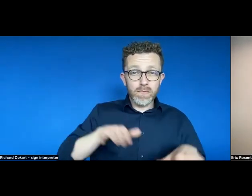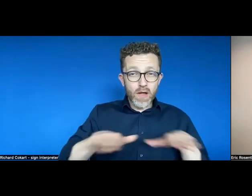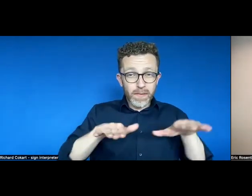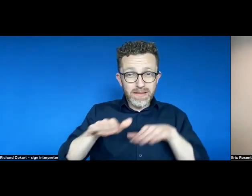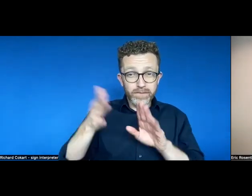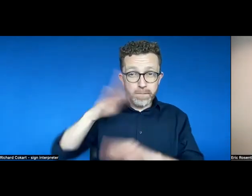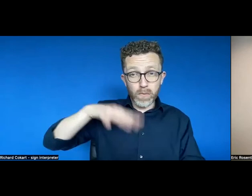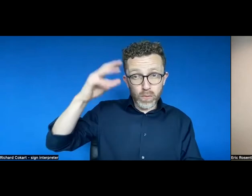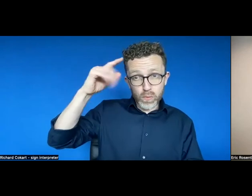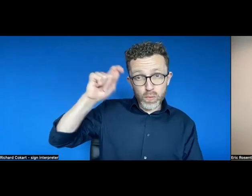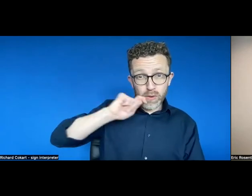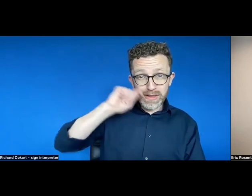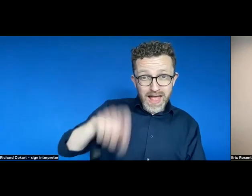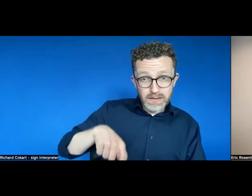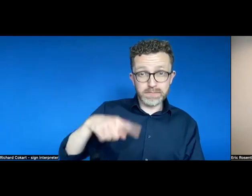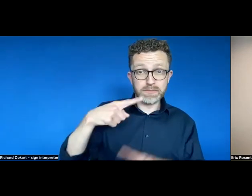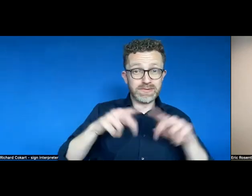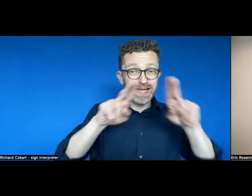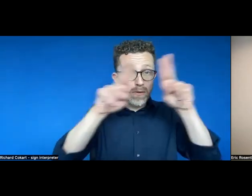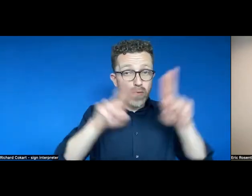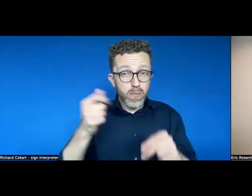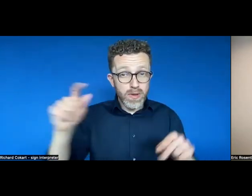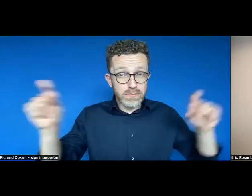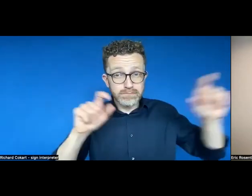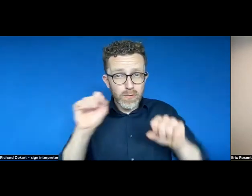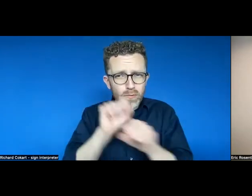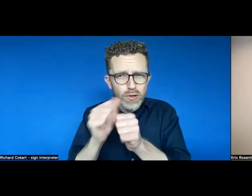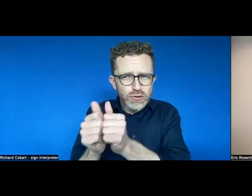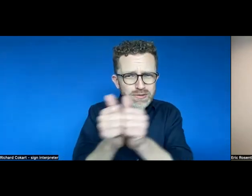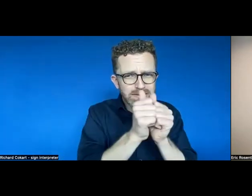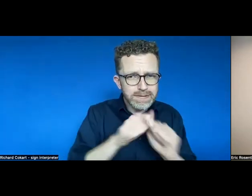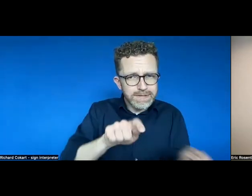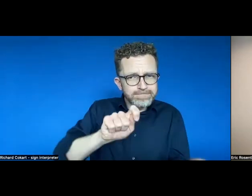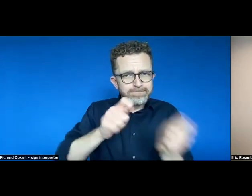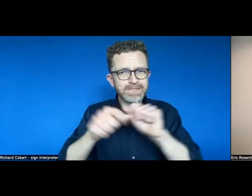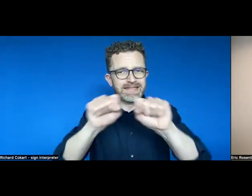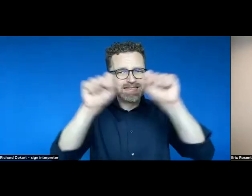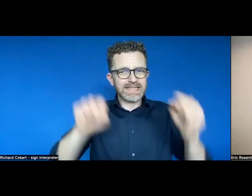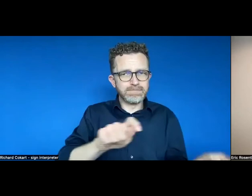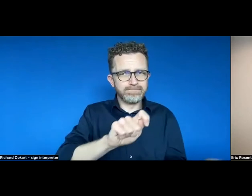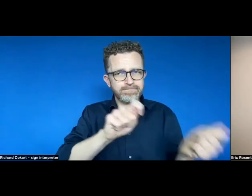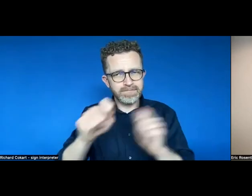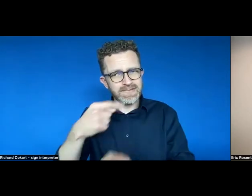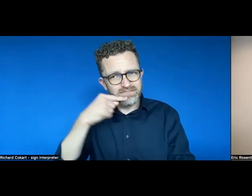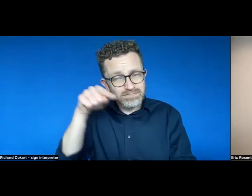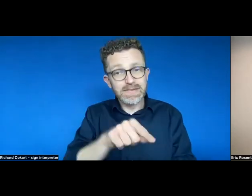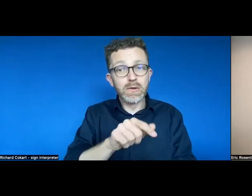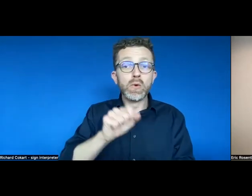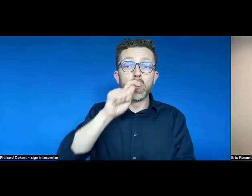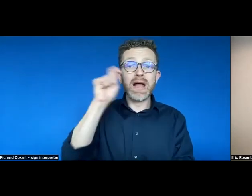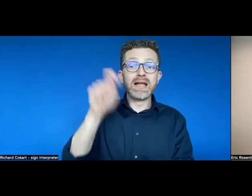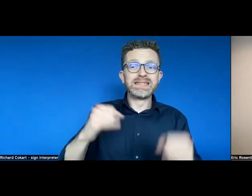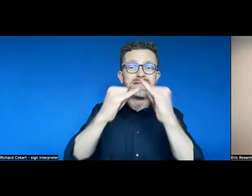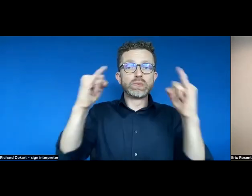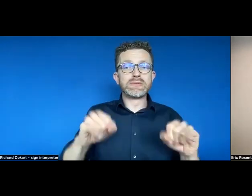that children moved out of Ukraine were told by the Ukrainian authorities to some of the receiving countries not to